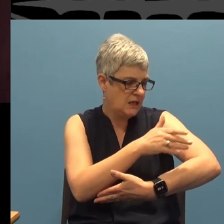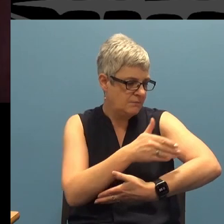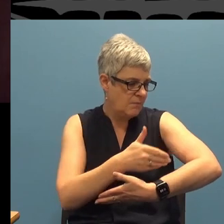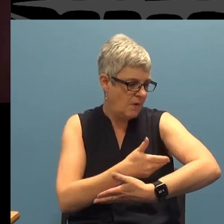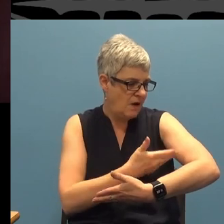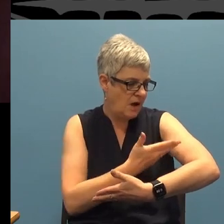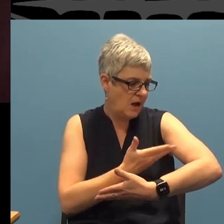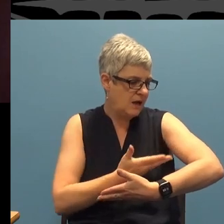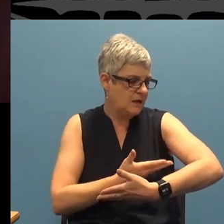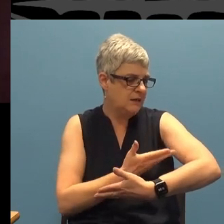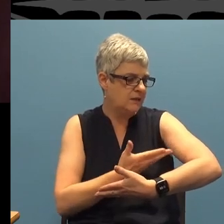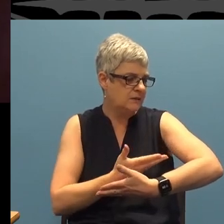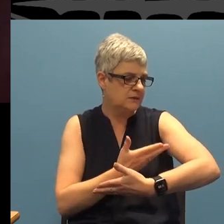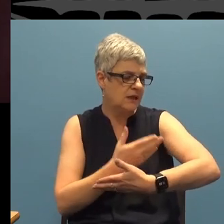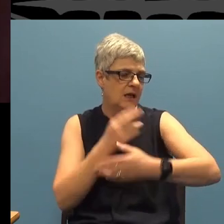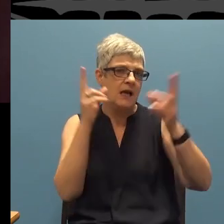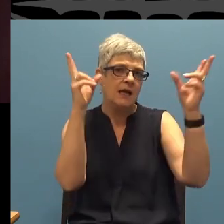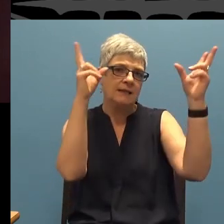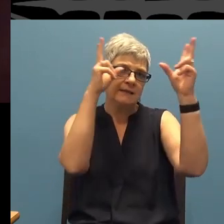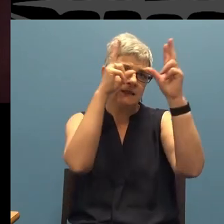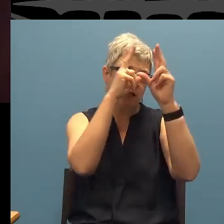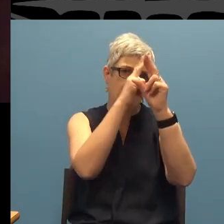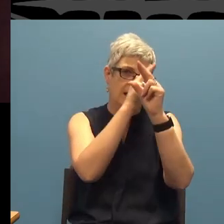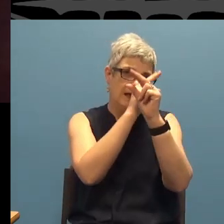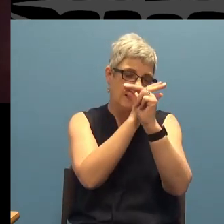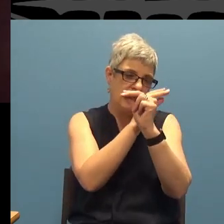tender and mild,